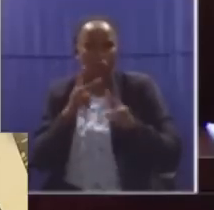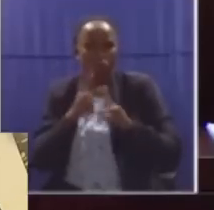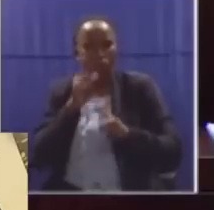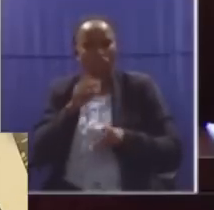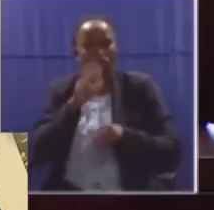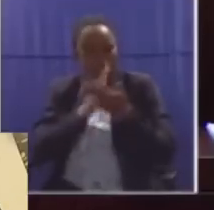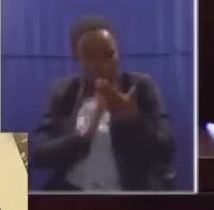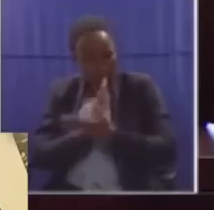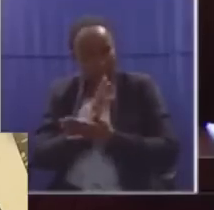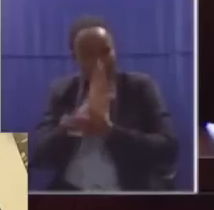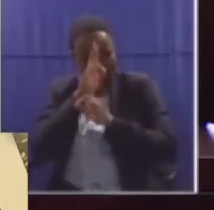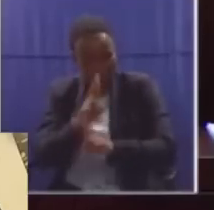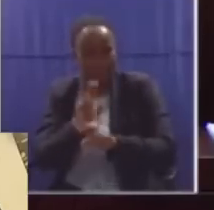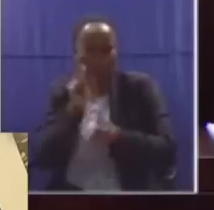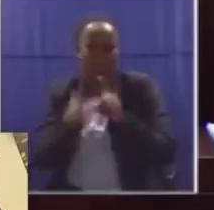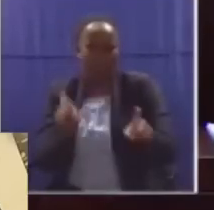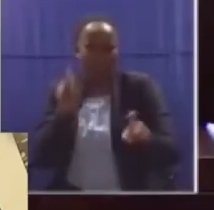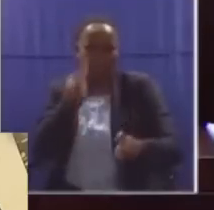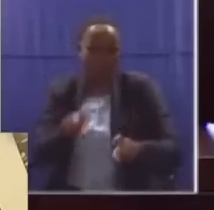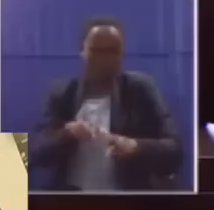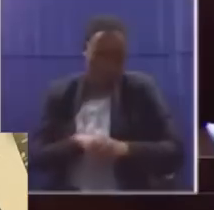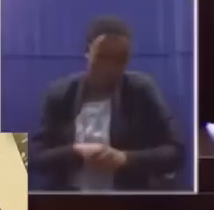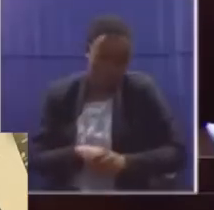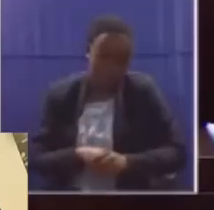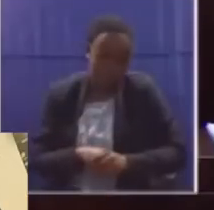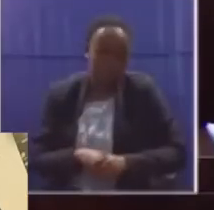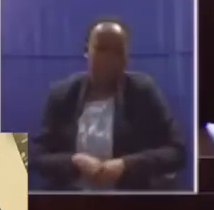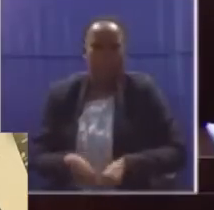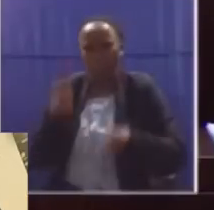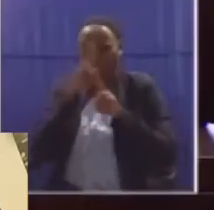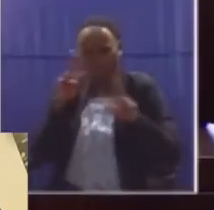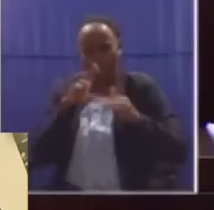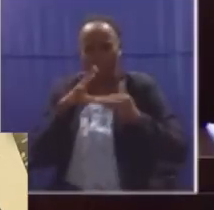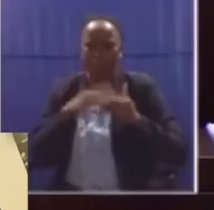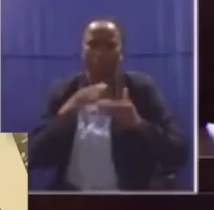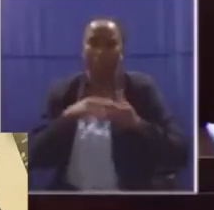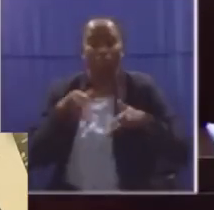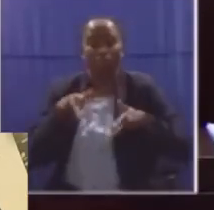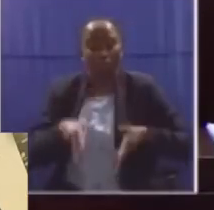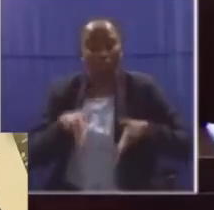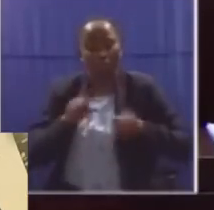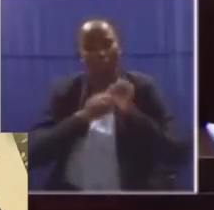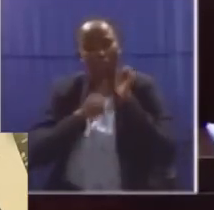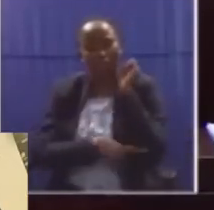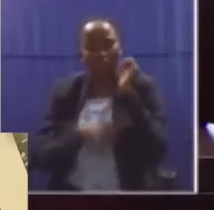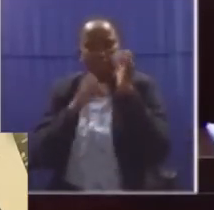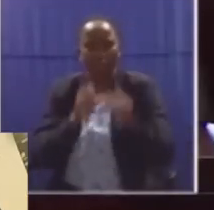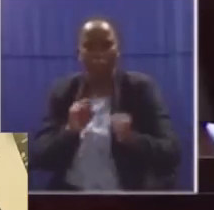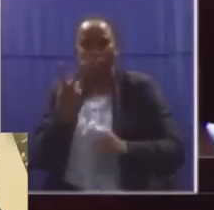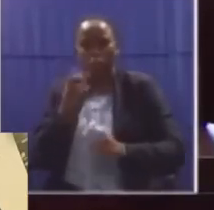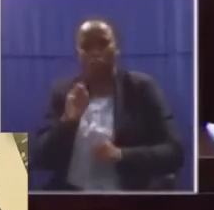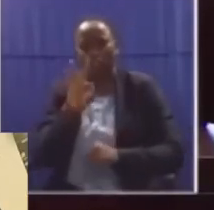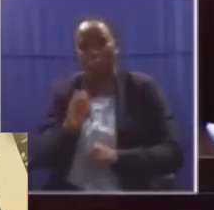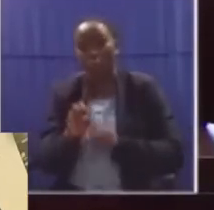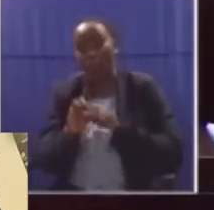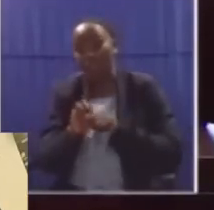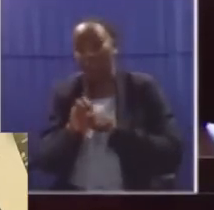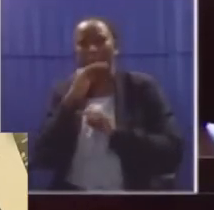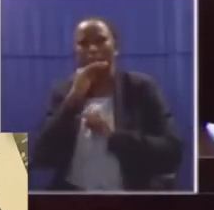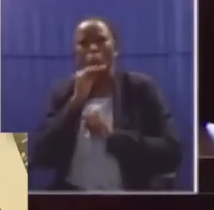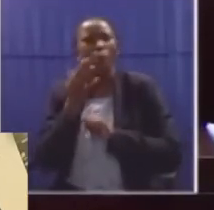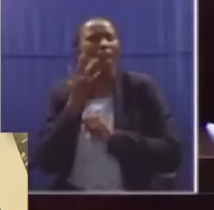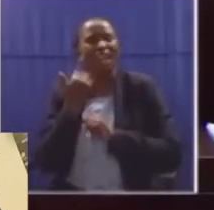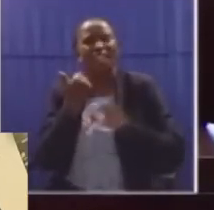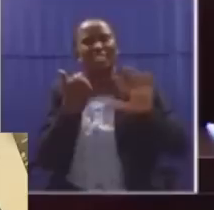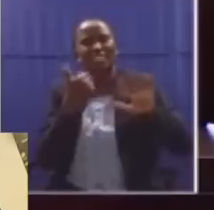and justice. End quote. Honorable members, this is a nice vision. 2030 is just 6 years away, and